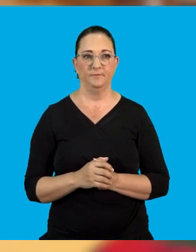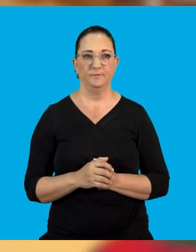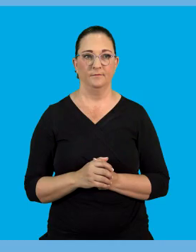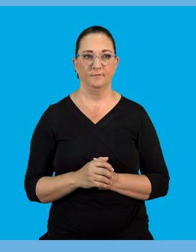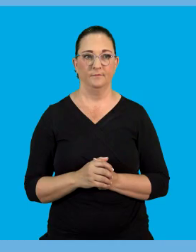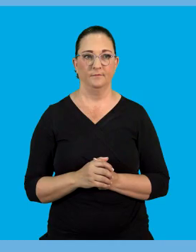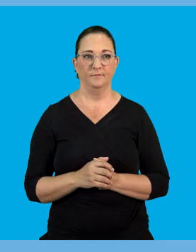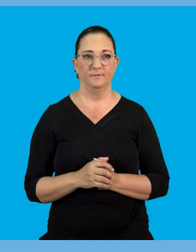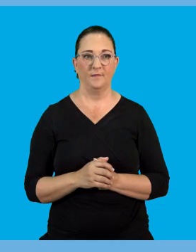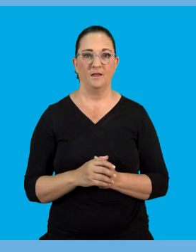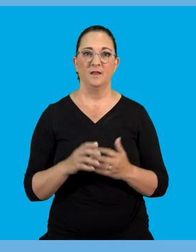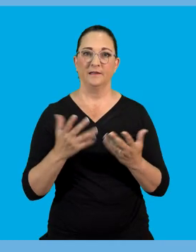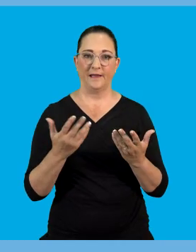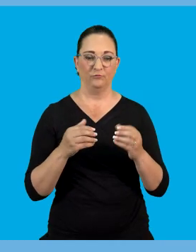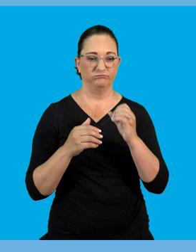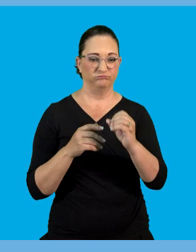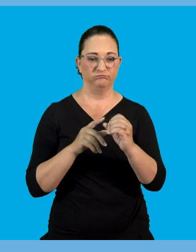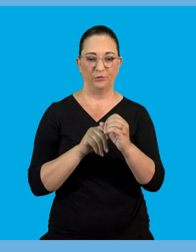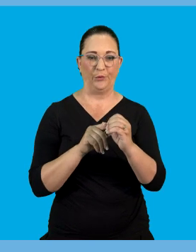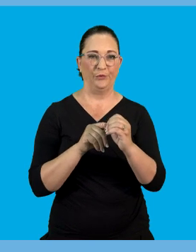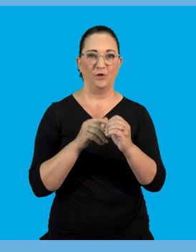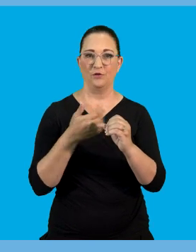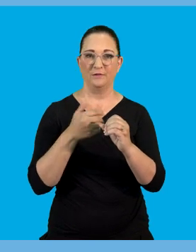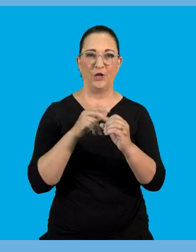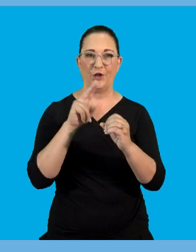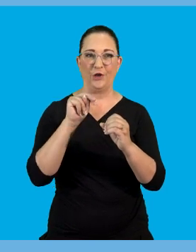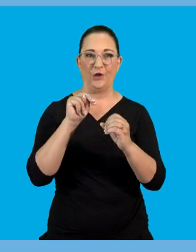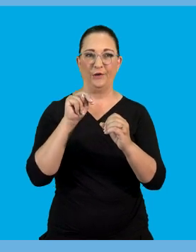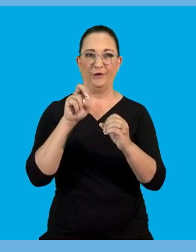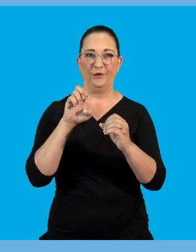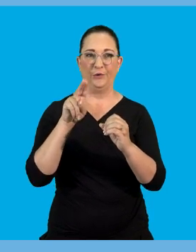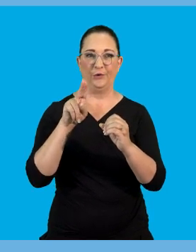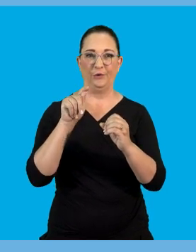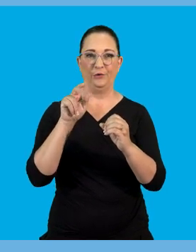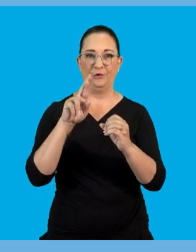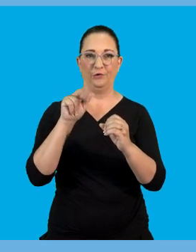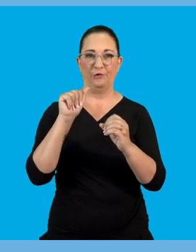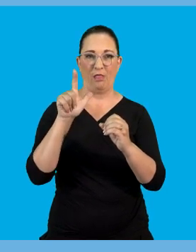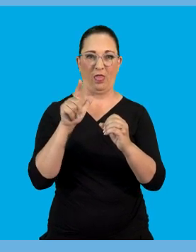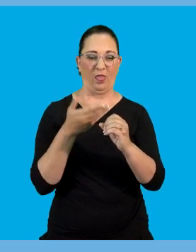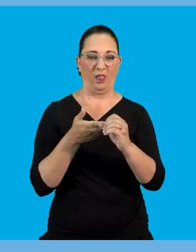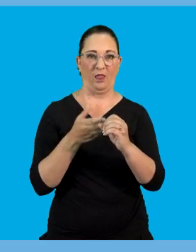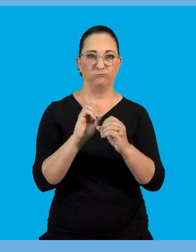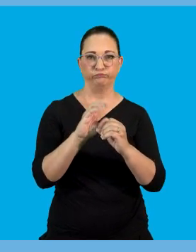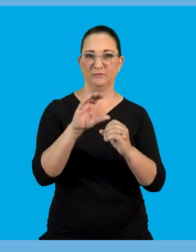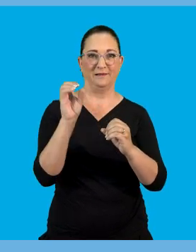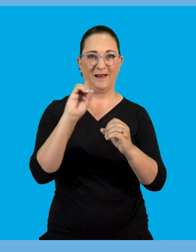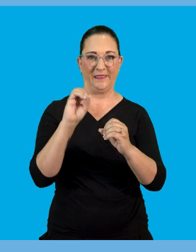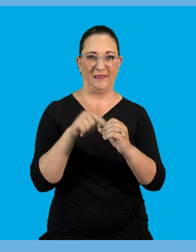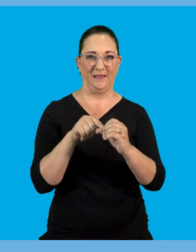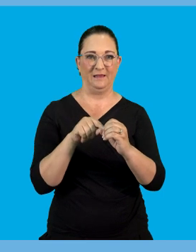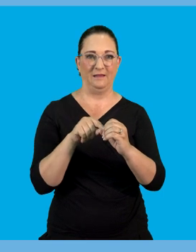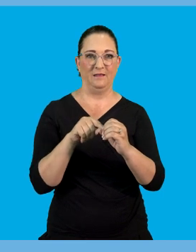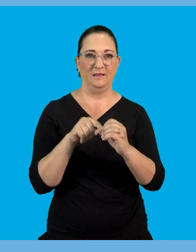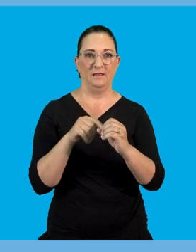So uncharged or neutral objects can become charged if they come into contact with a charged object. So we're taking